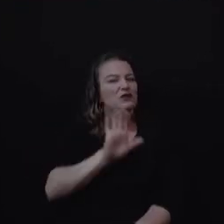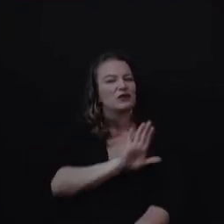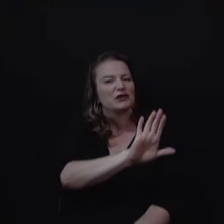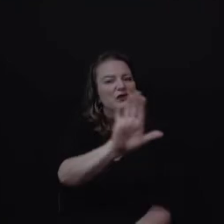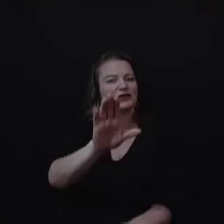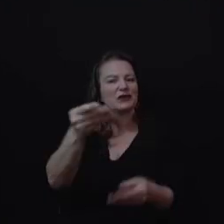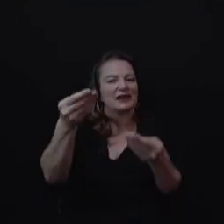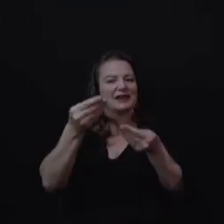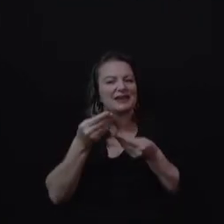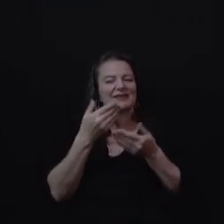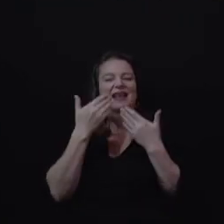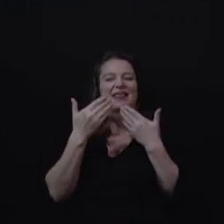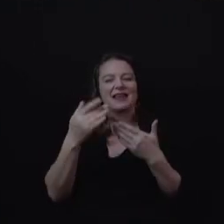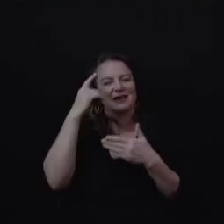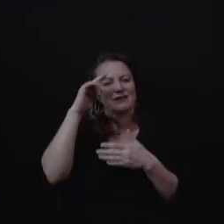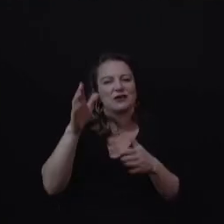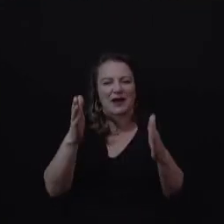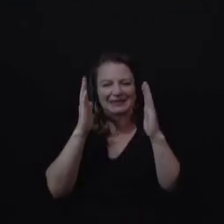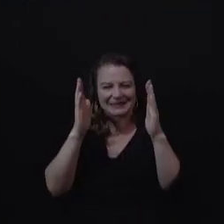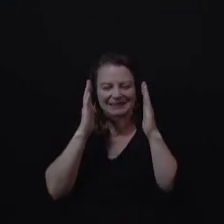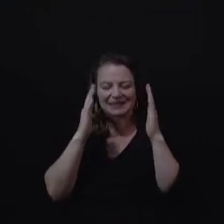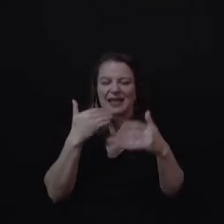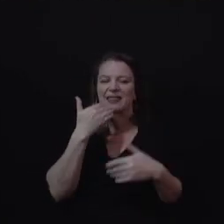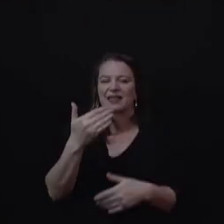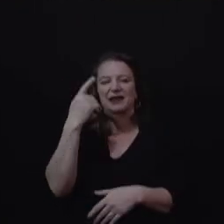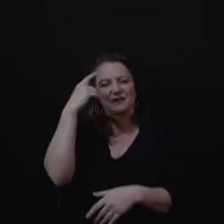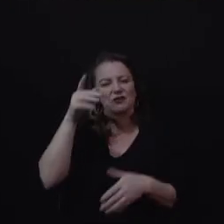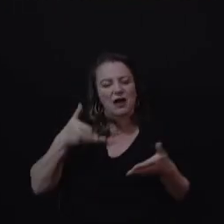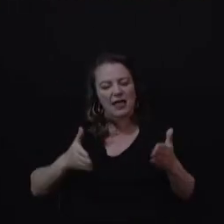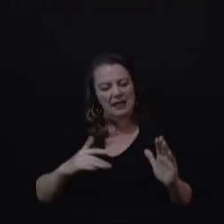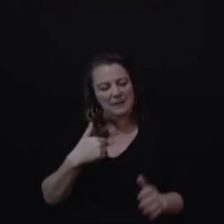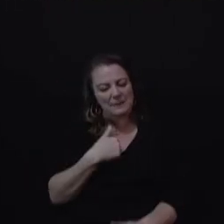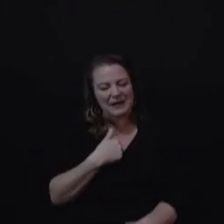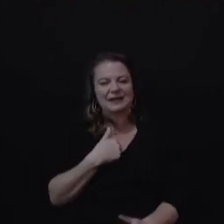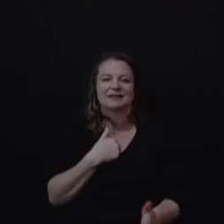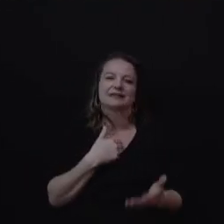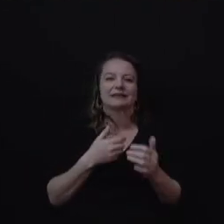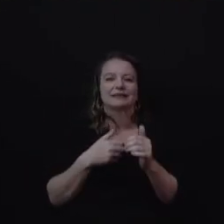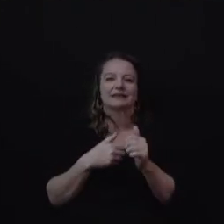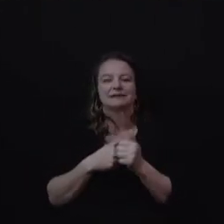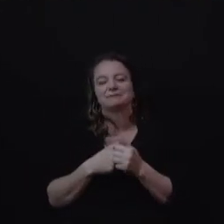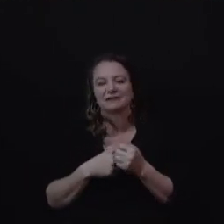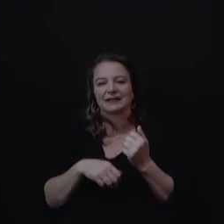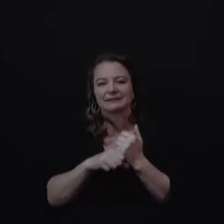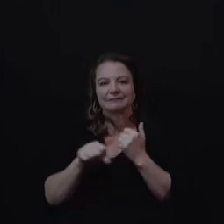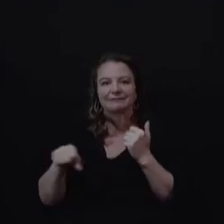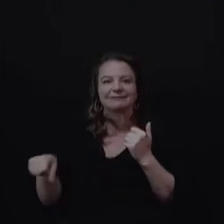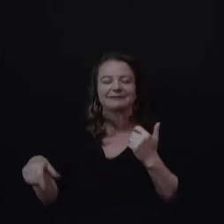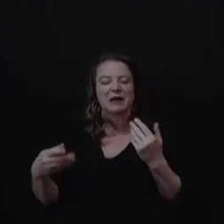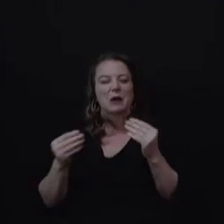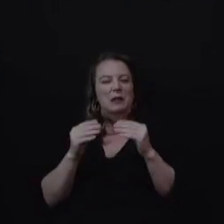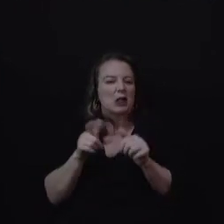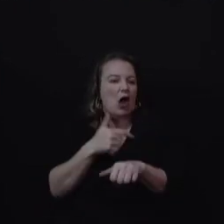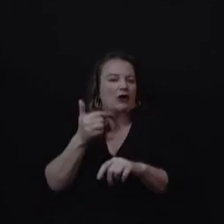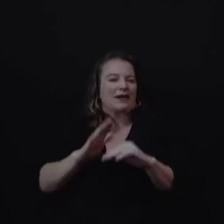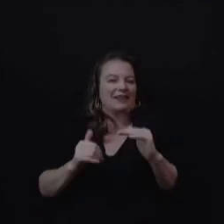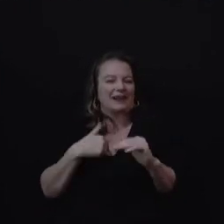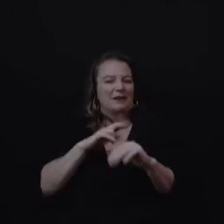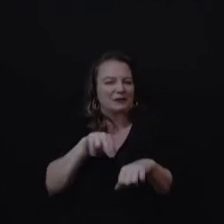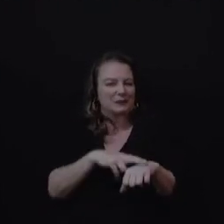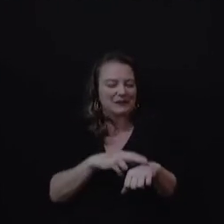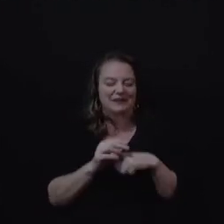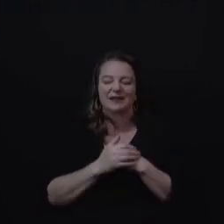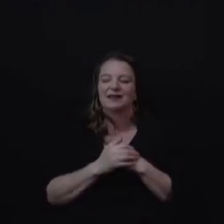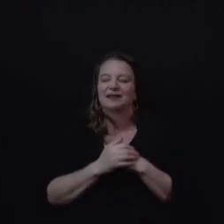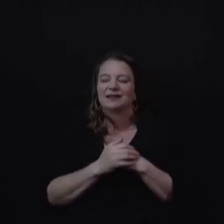Thank you for your attentiveness. Thank you for allowing me to go a little bit longer than I normally go. I pray that this word today is